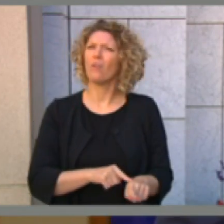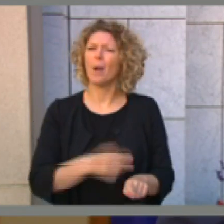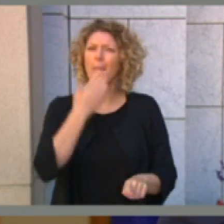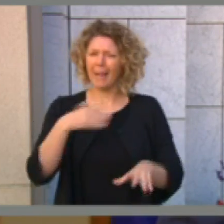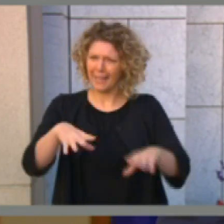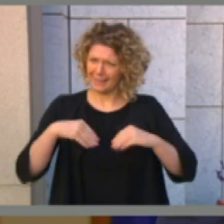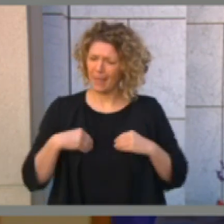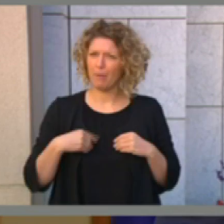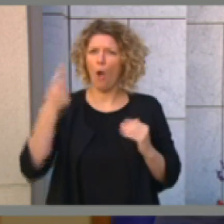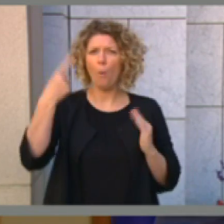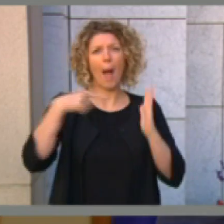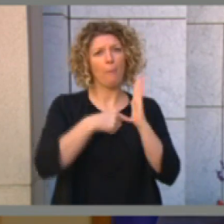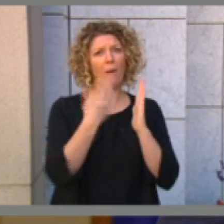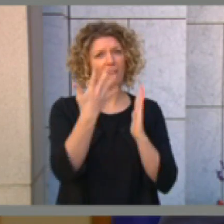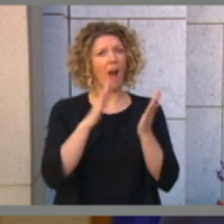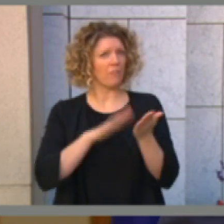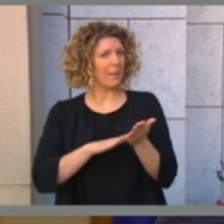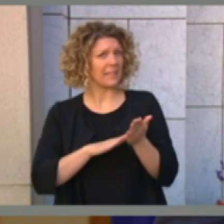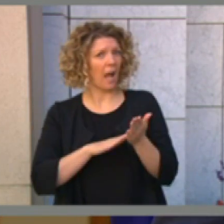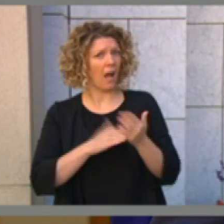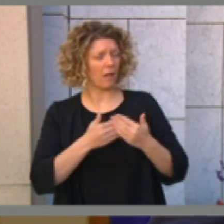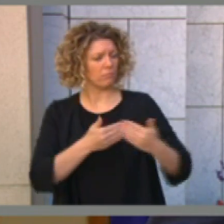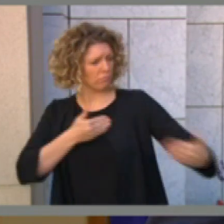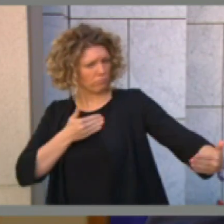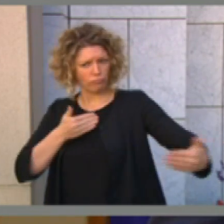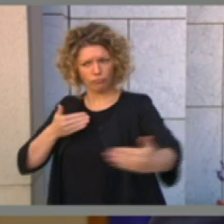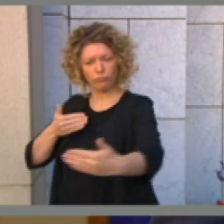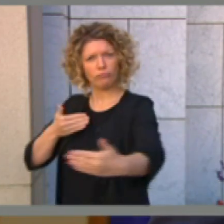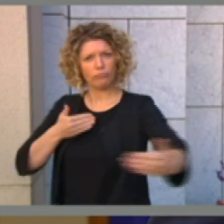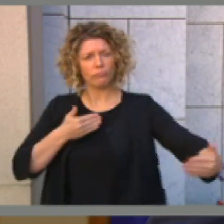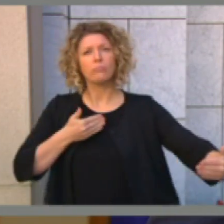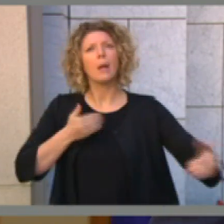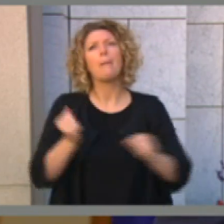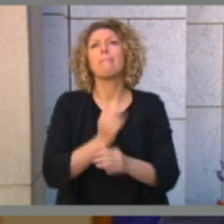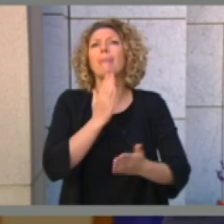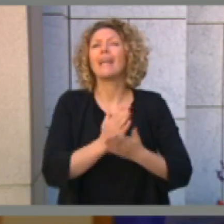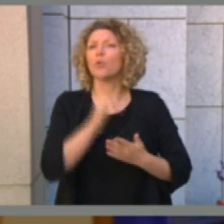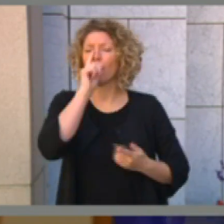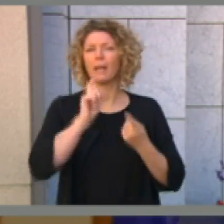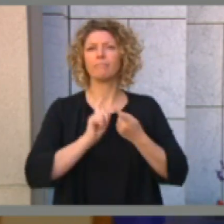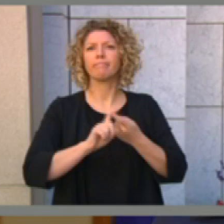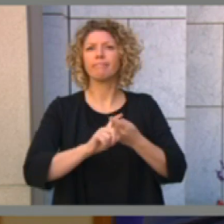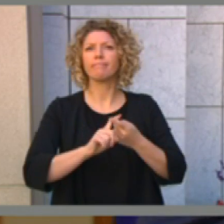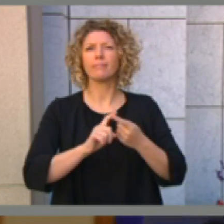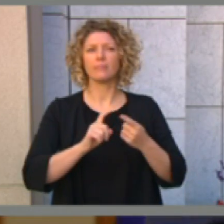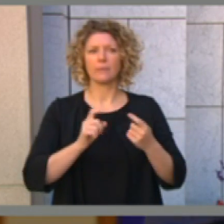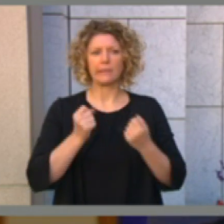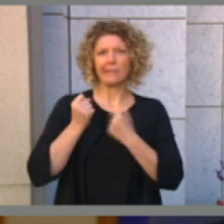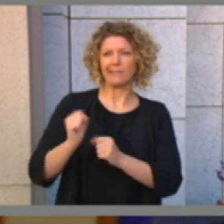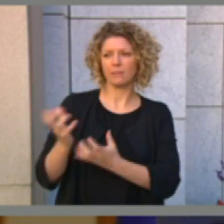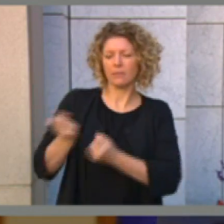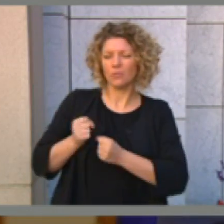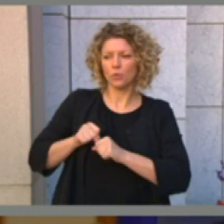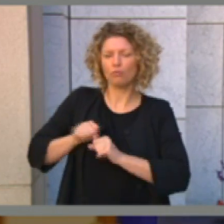is 1.5 metres apart, wherever that is practicable, to ensure that we can contain and limit the spread of the